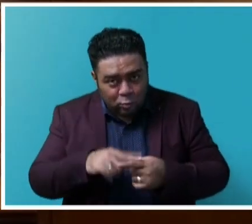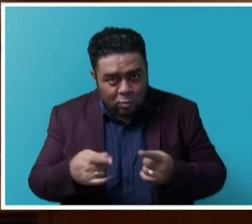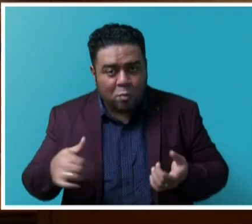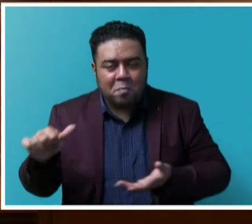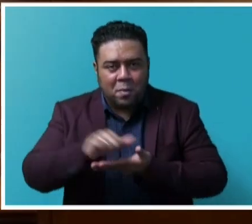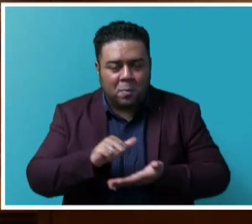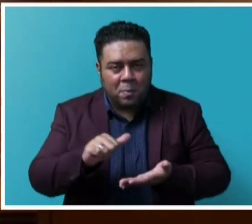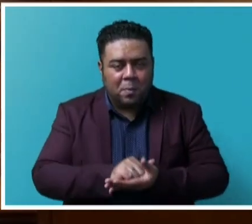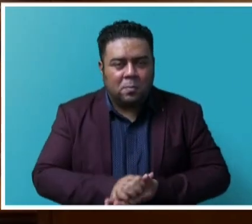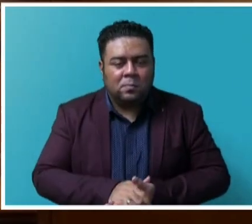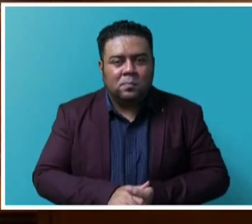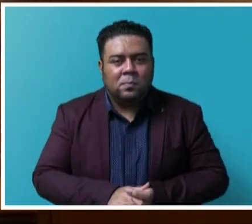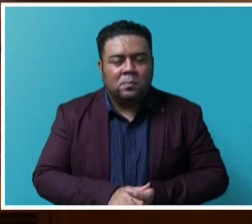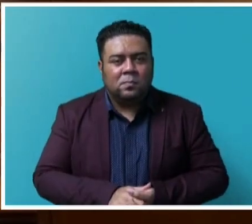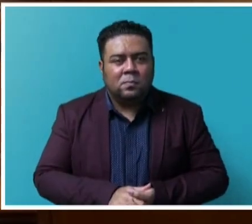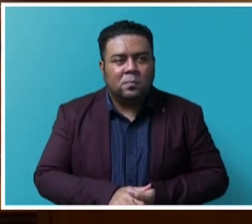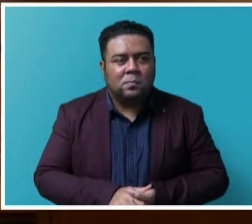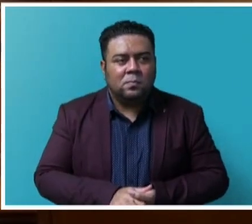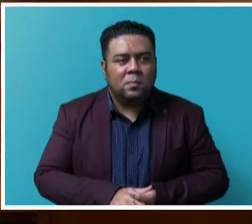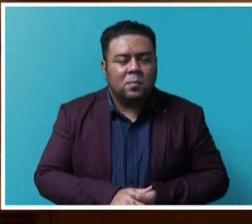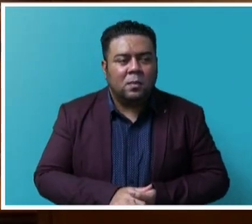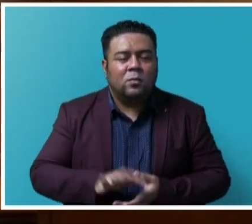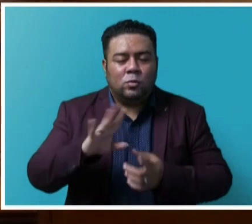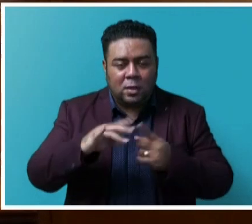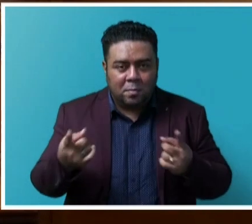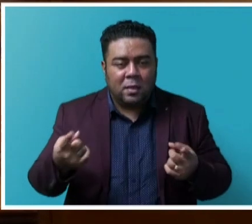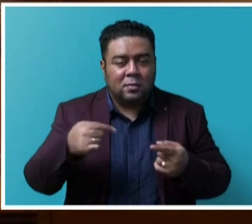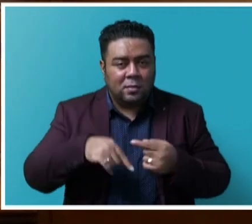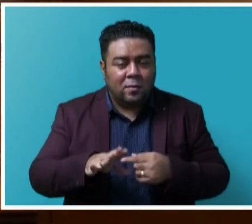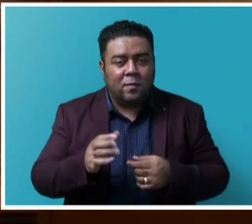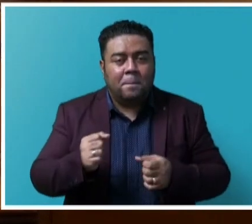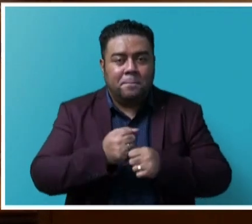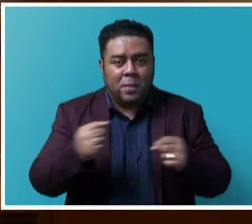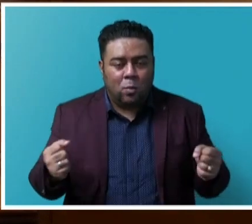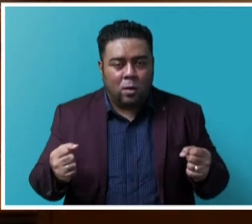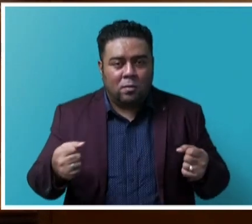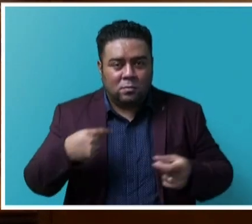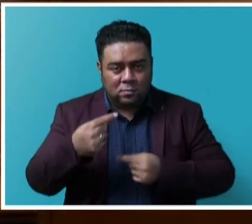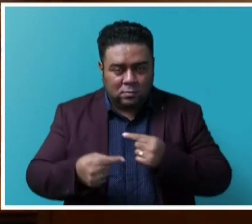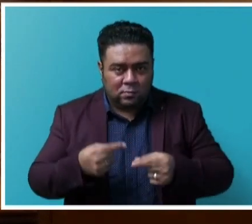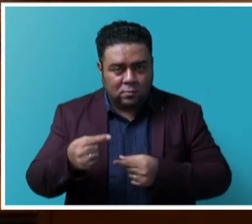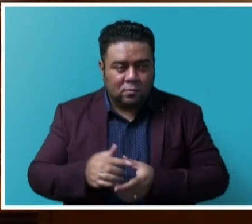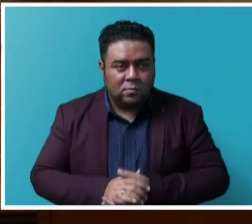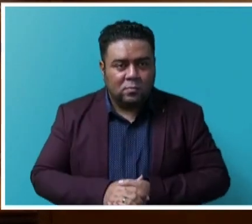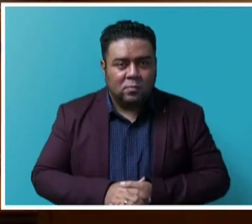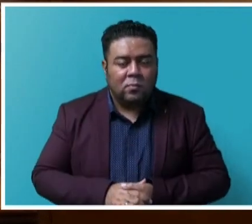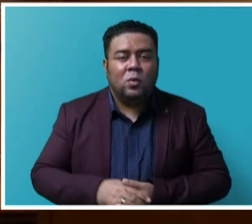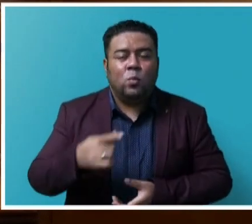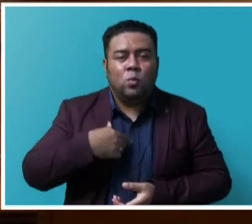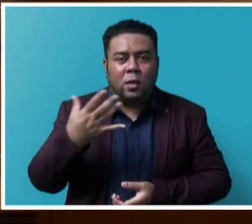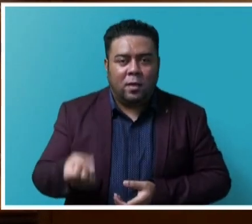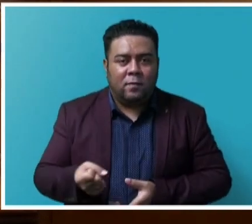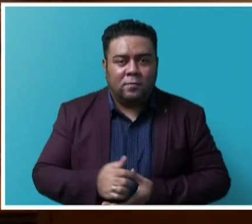very much depend on for transportation and to some extent for power generation. Basically, we have very